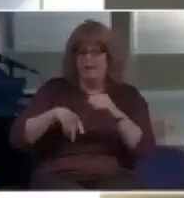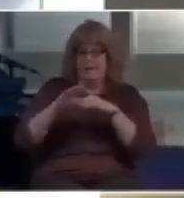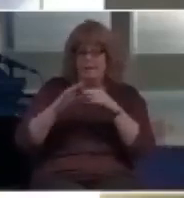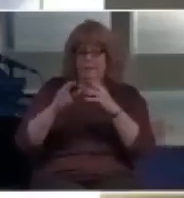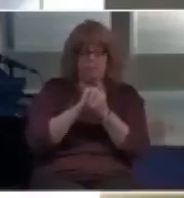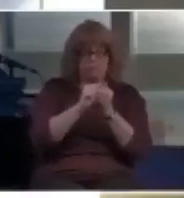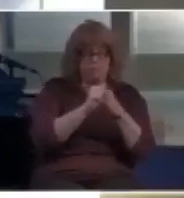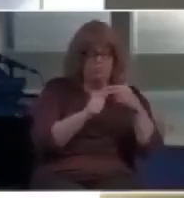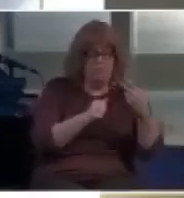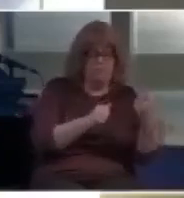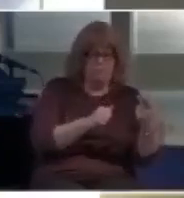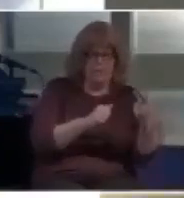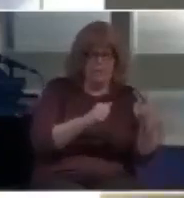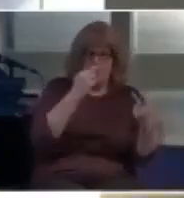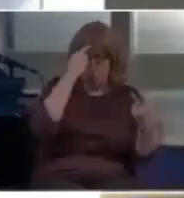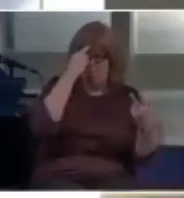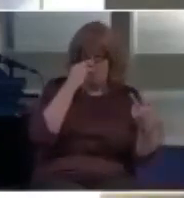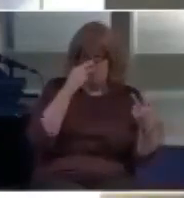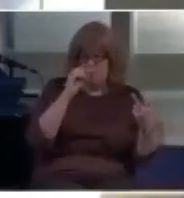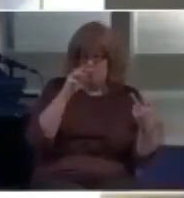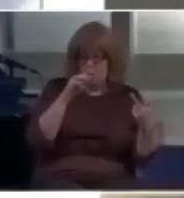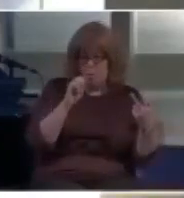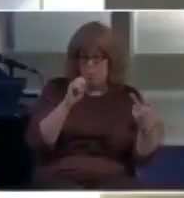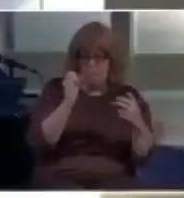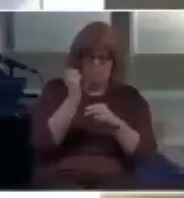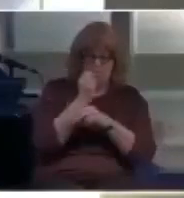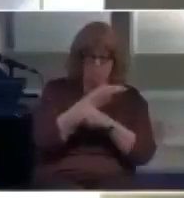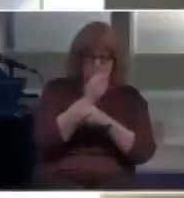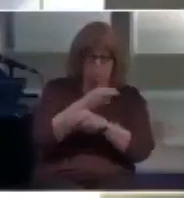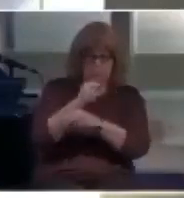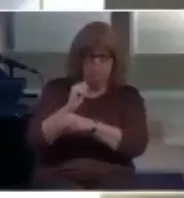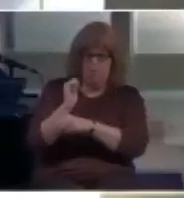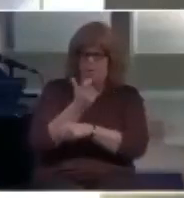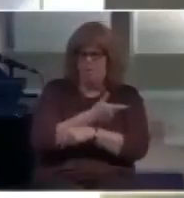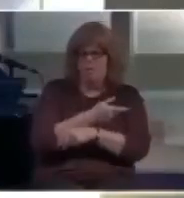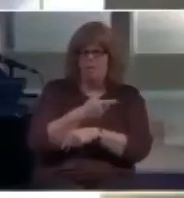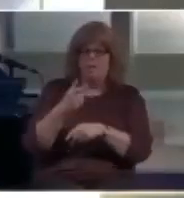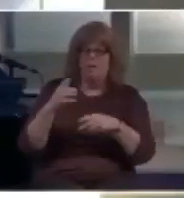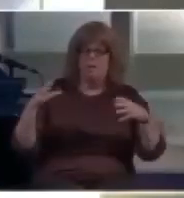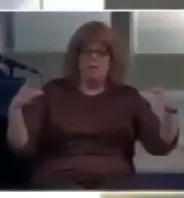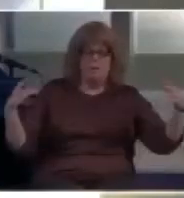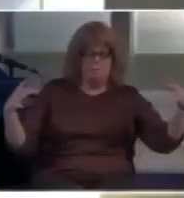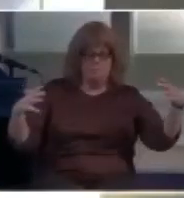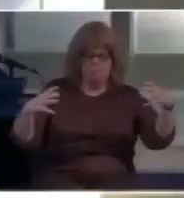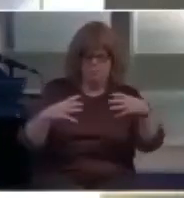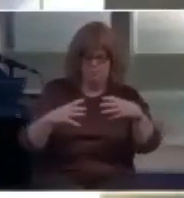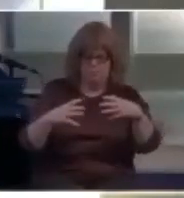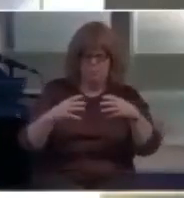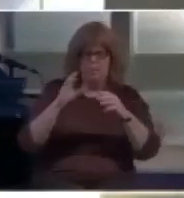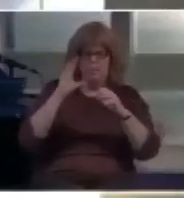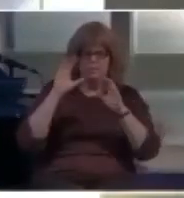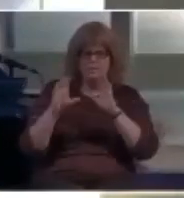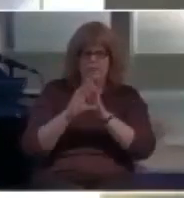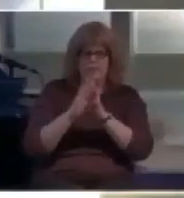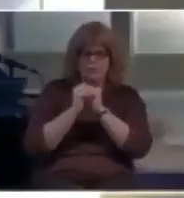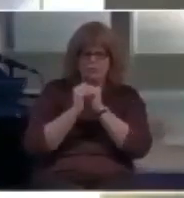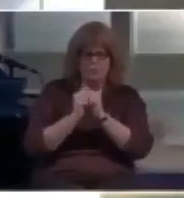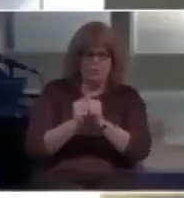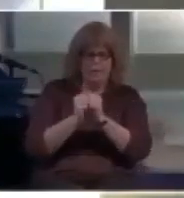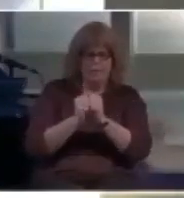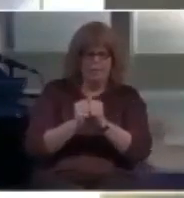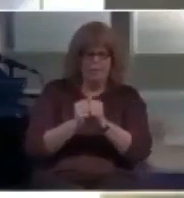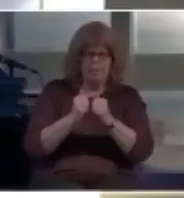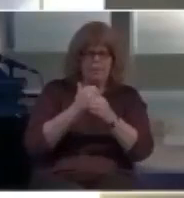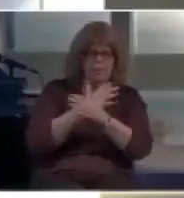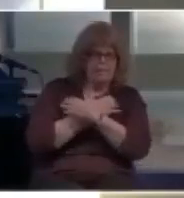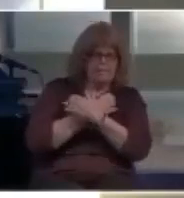other three, which is Rome. And he's saying, so by bringing these together in this way, these images of the